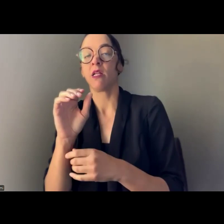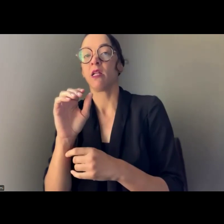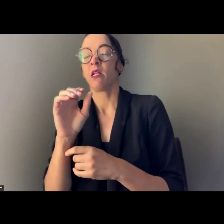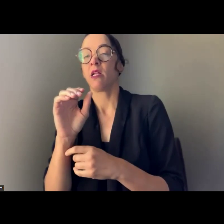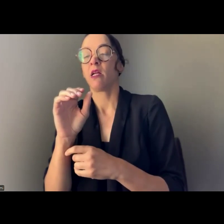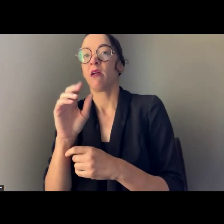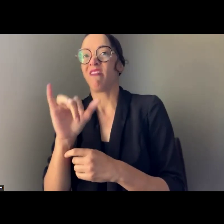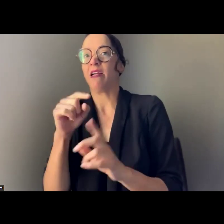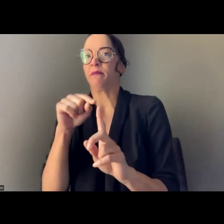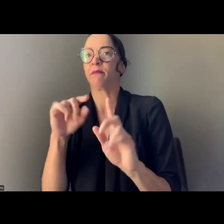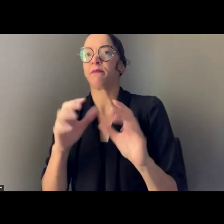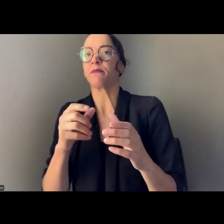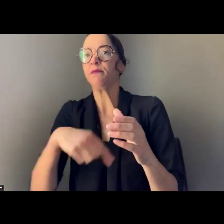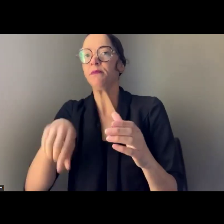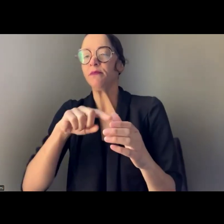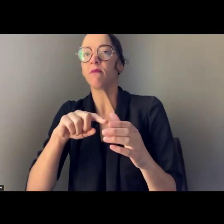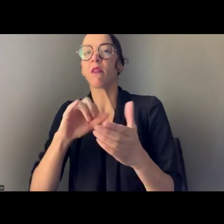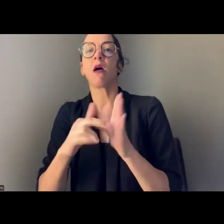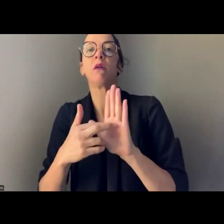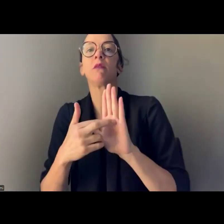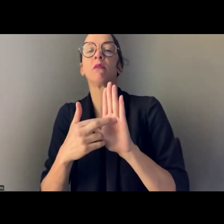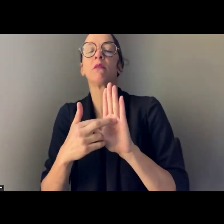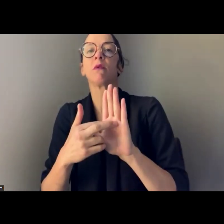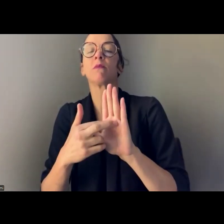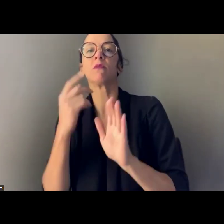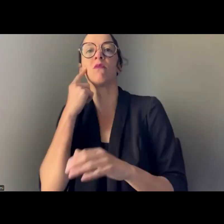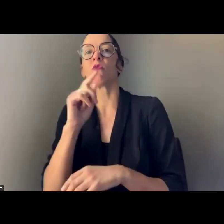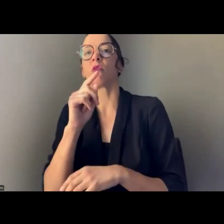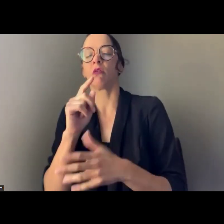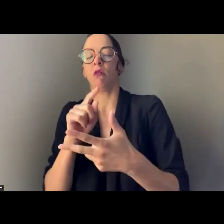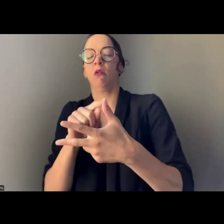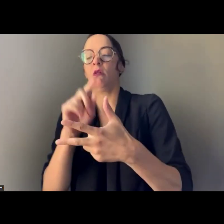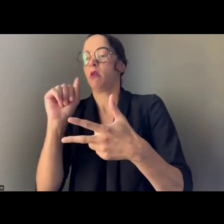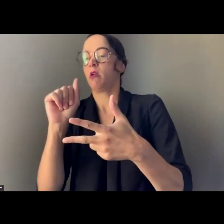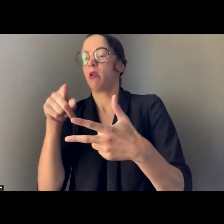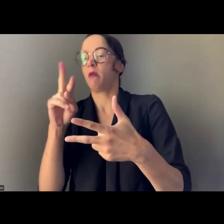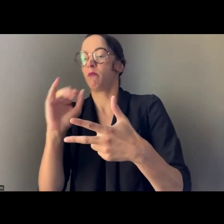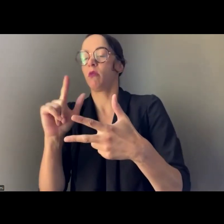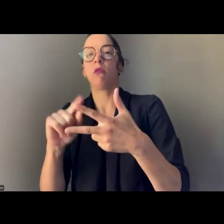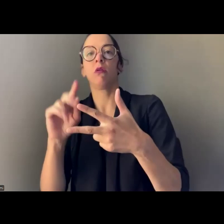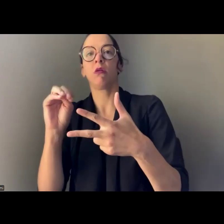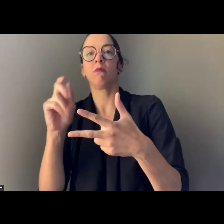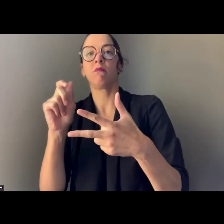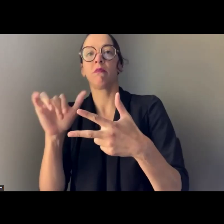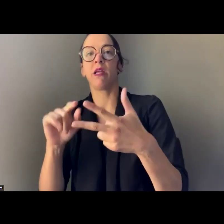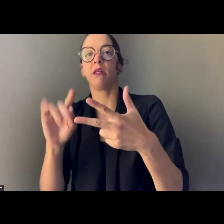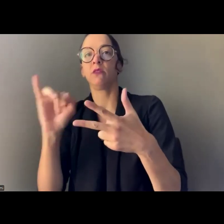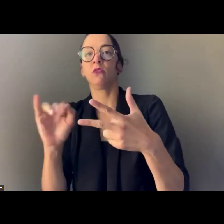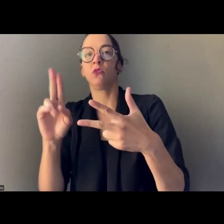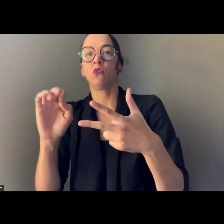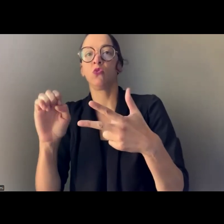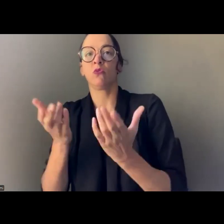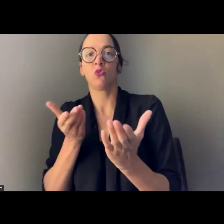services. Or excuse me, it was probably April, May, and June services. And so luckily we have